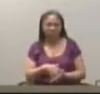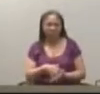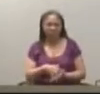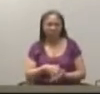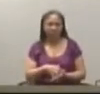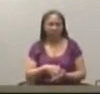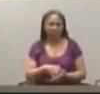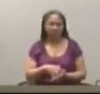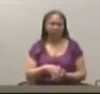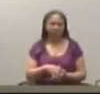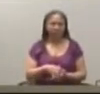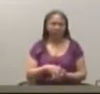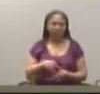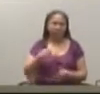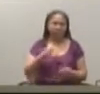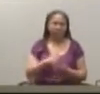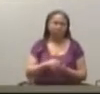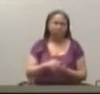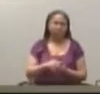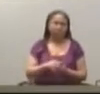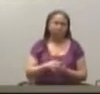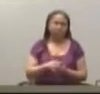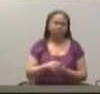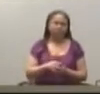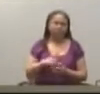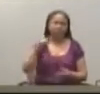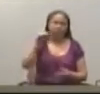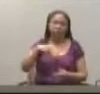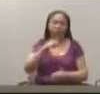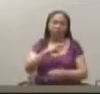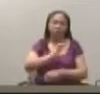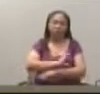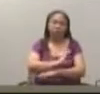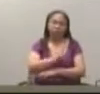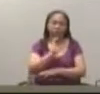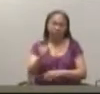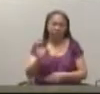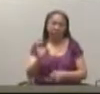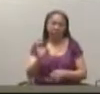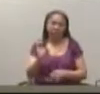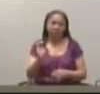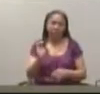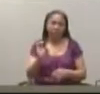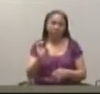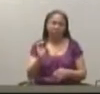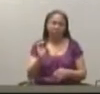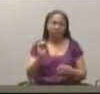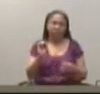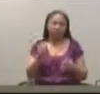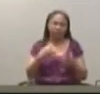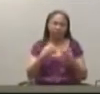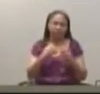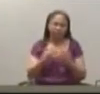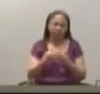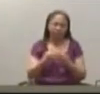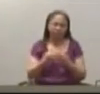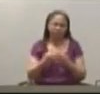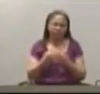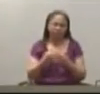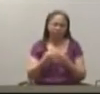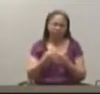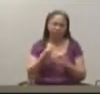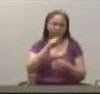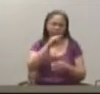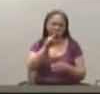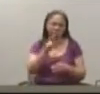So when we approach this Christmas to the manger scene, what is it that you want for